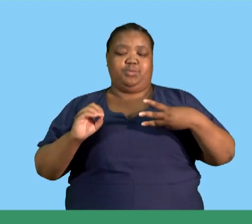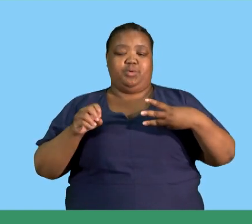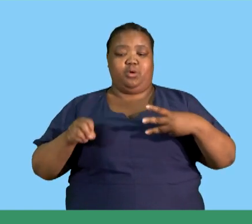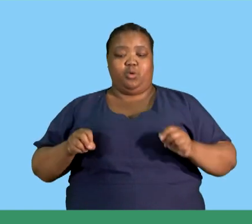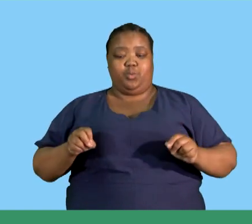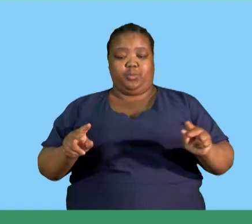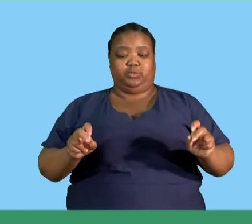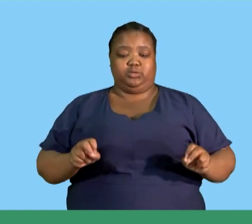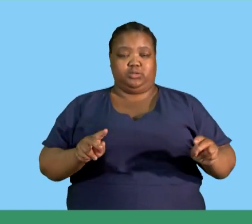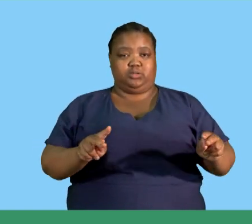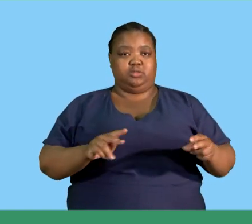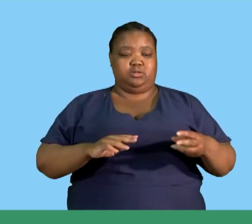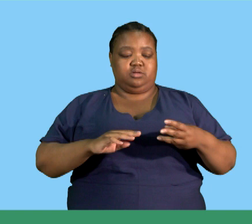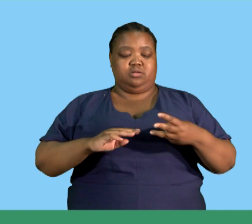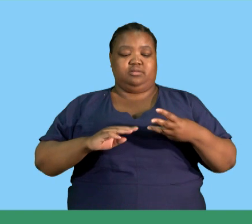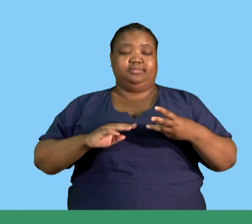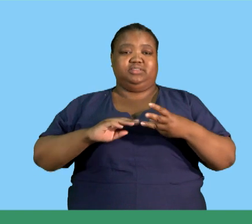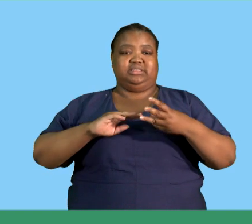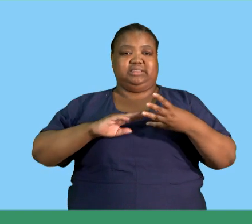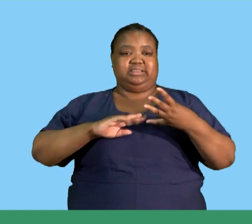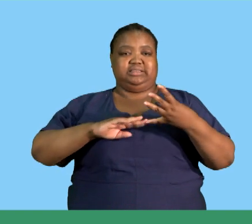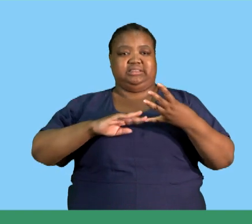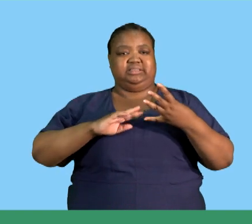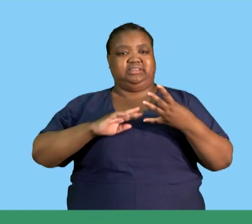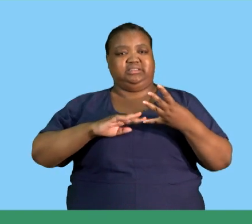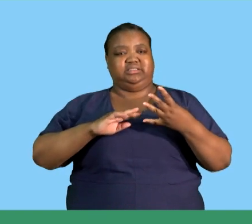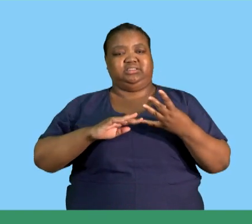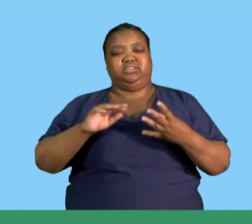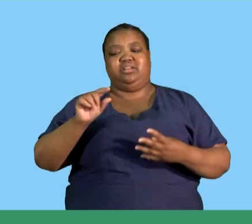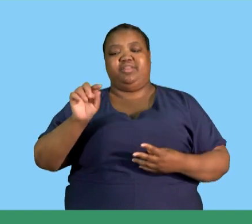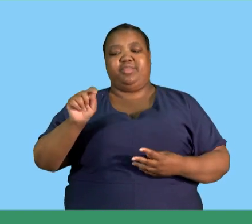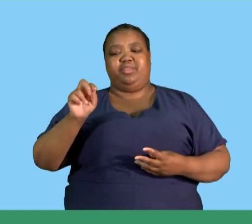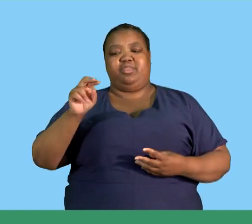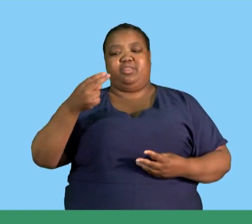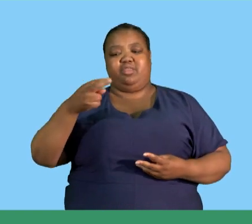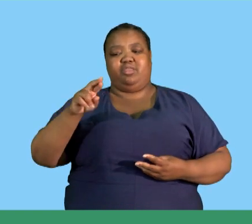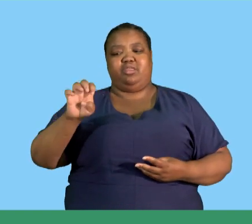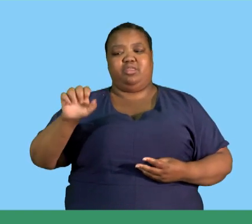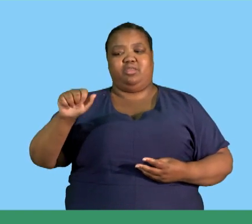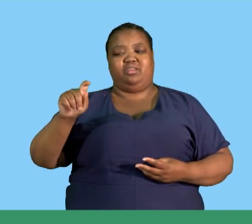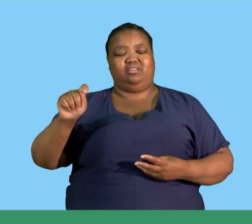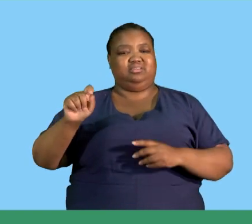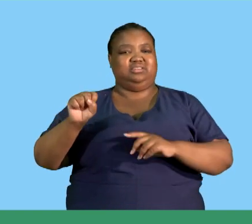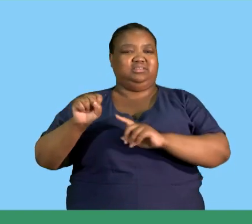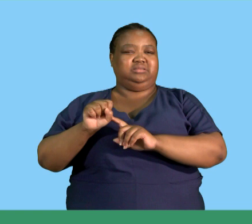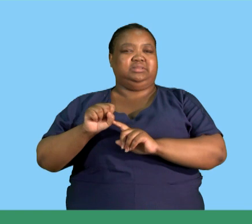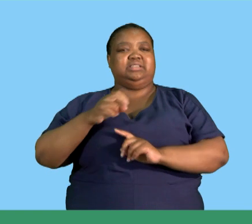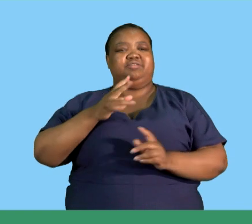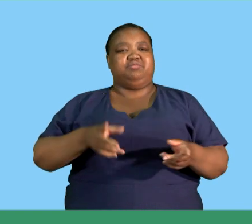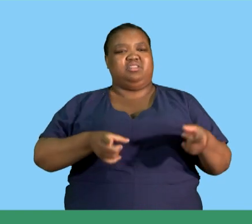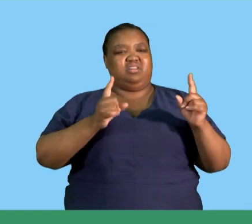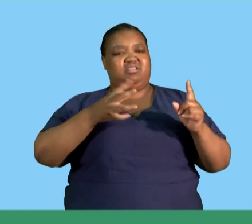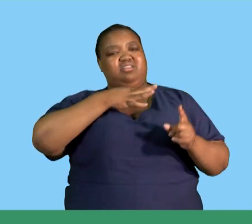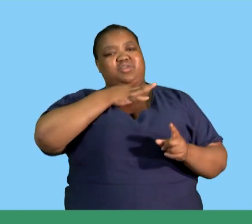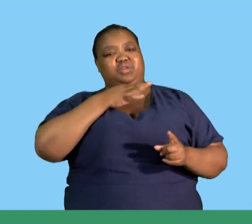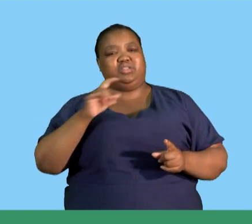weaknesses, right? And then we've got O, which is opportunities, T, it's for threats, yes, right? An industrial